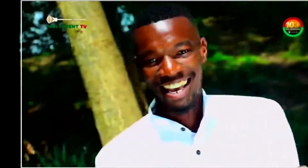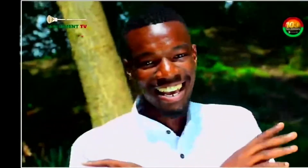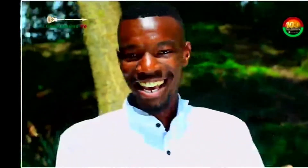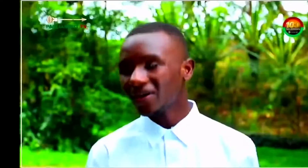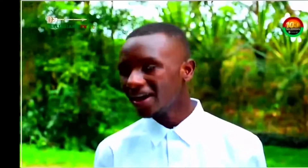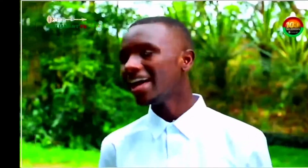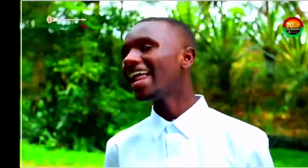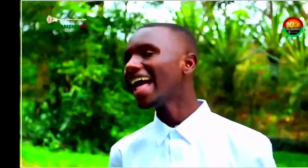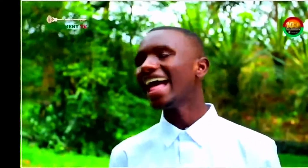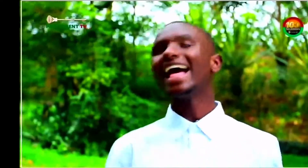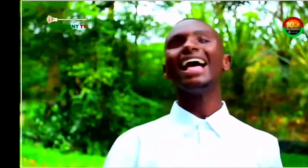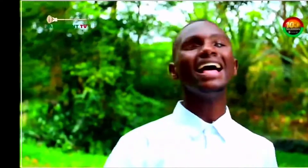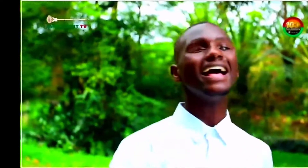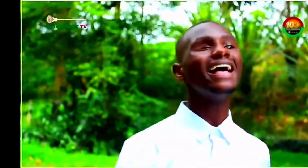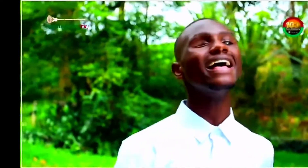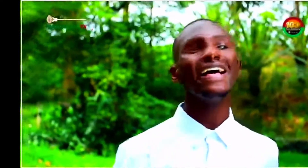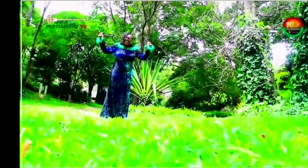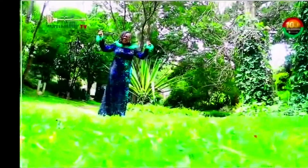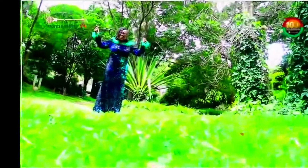Pamwamba pa mazina